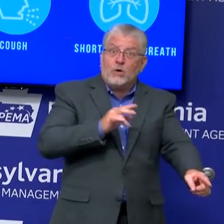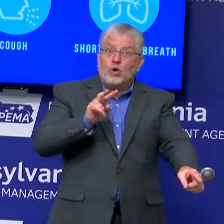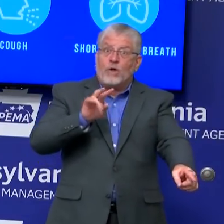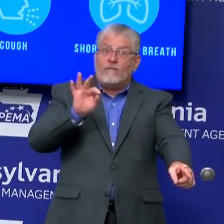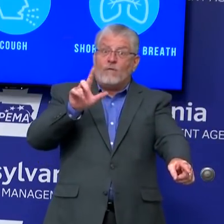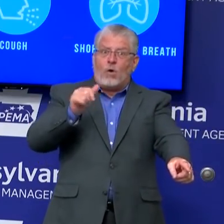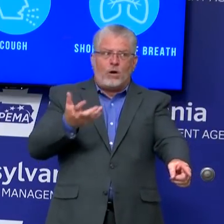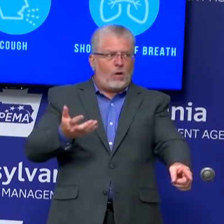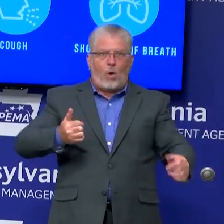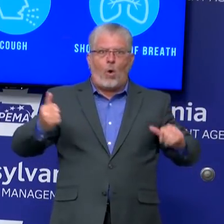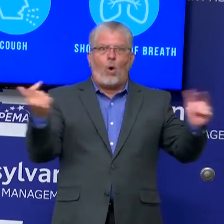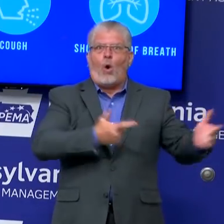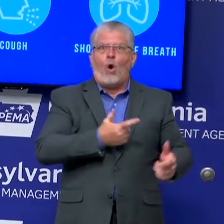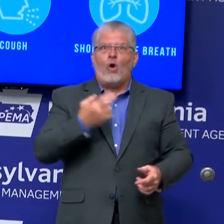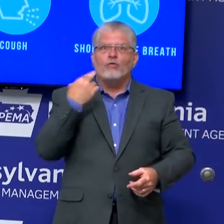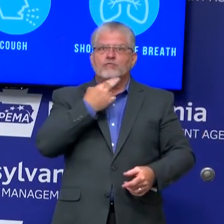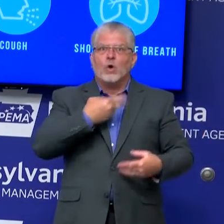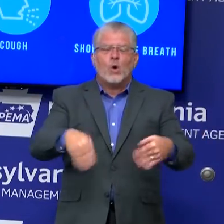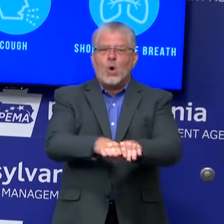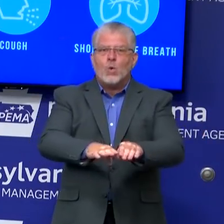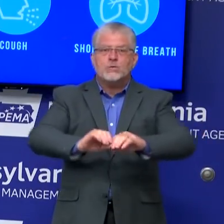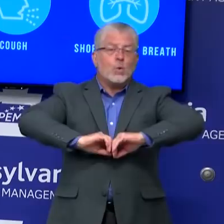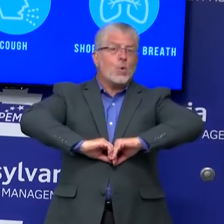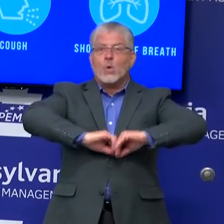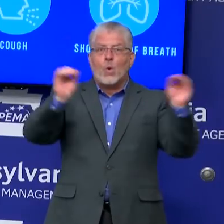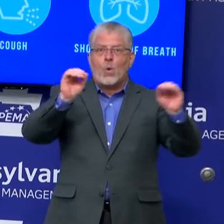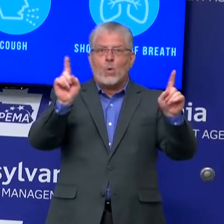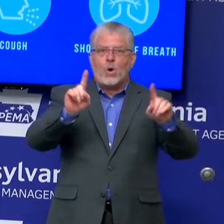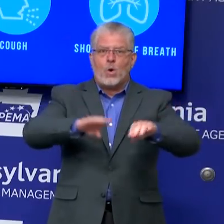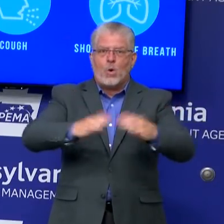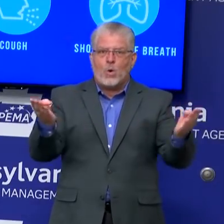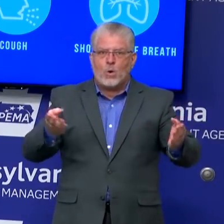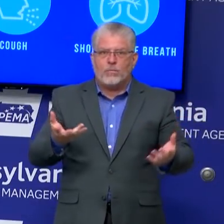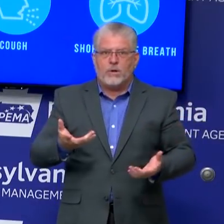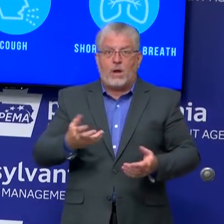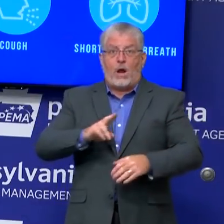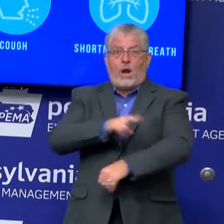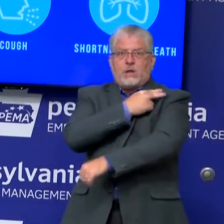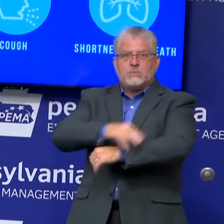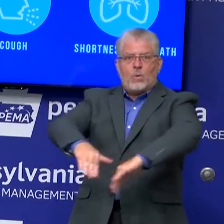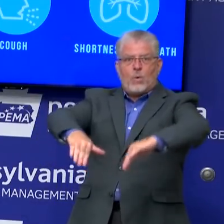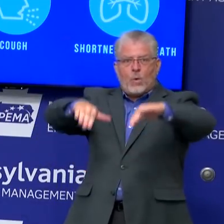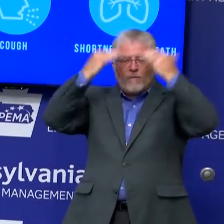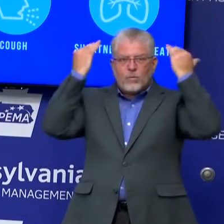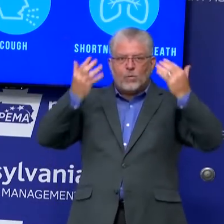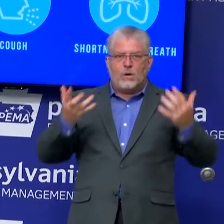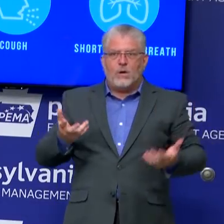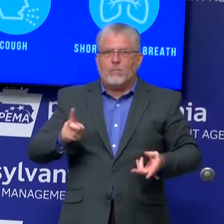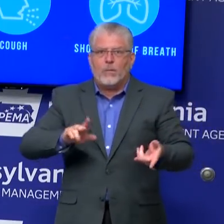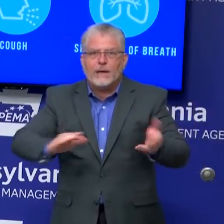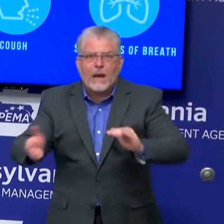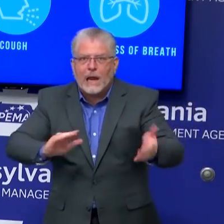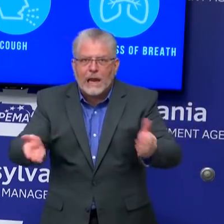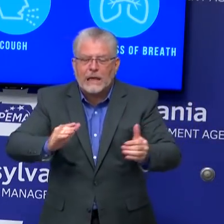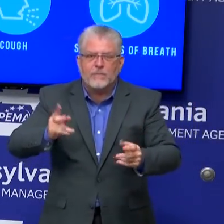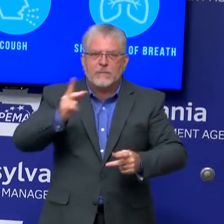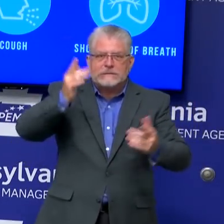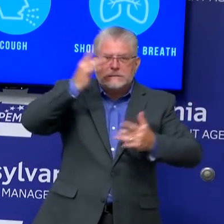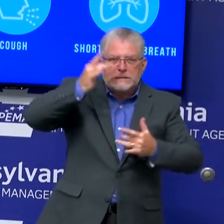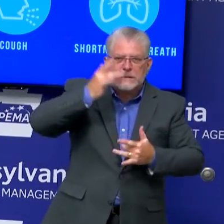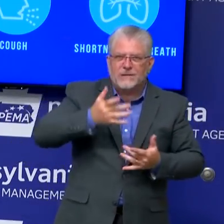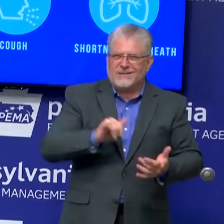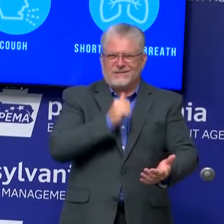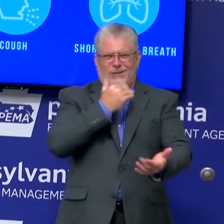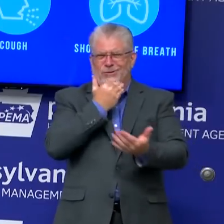are being overwhelmed, they're not recovering from the disease. I mean, none of those things is good for any part of any economy. We're